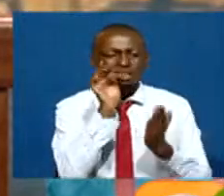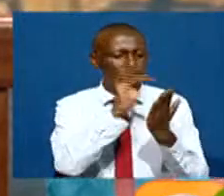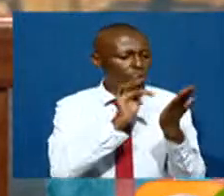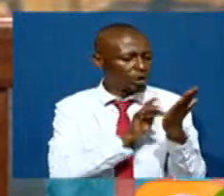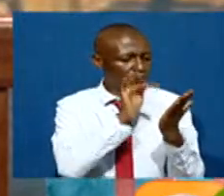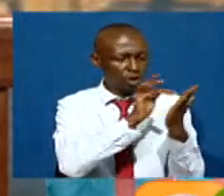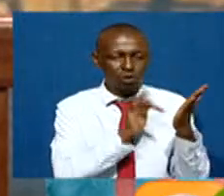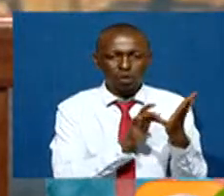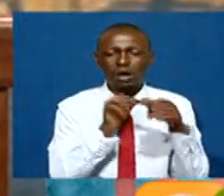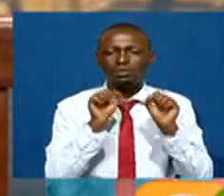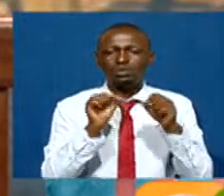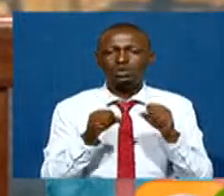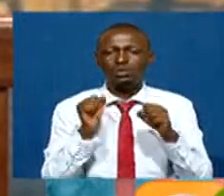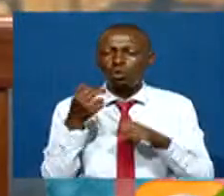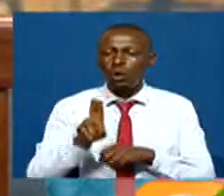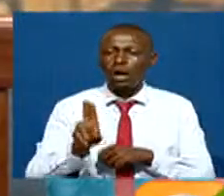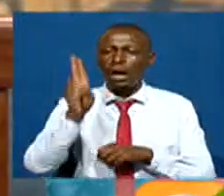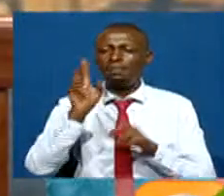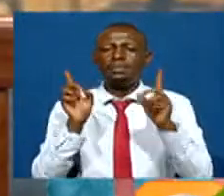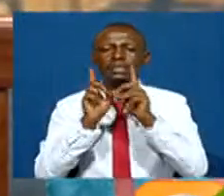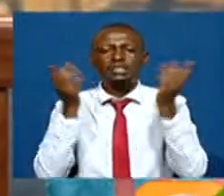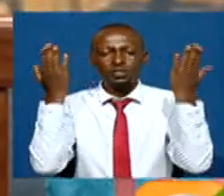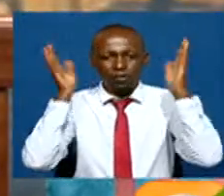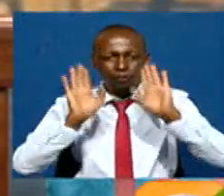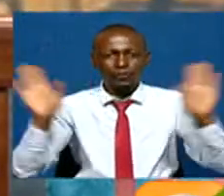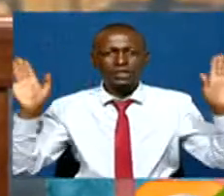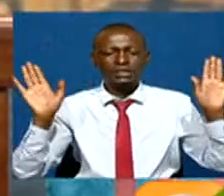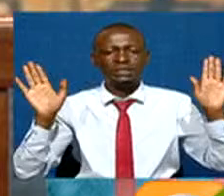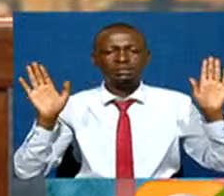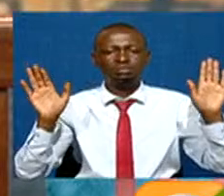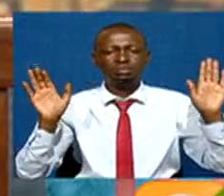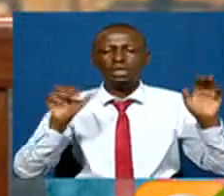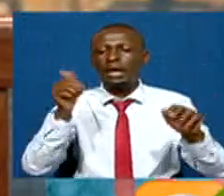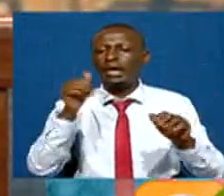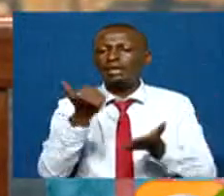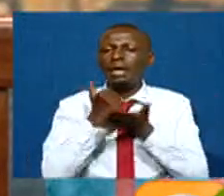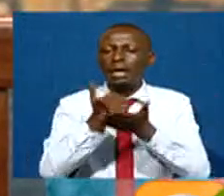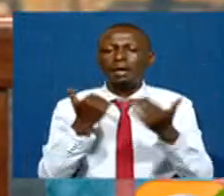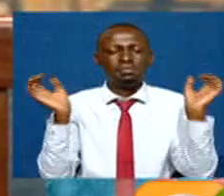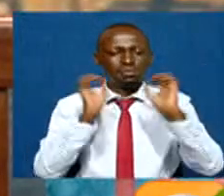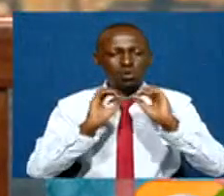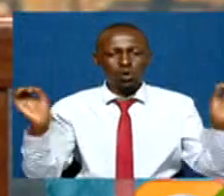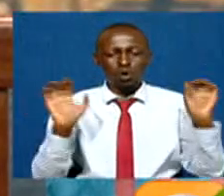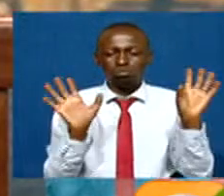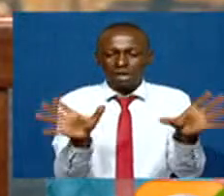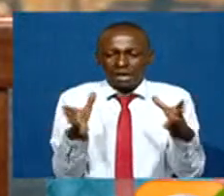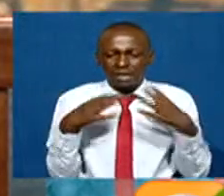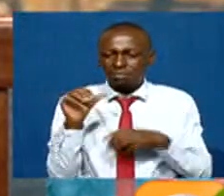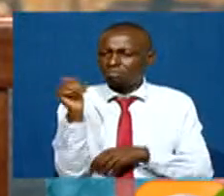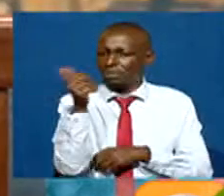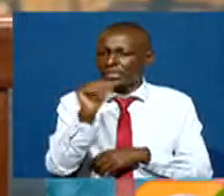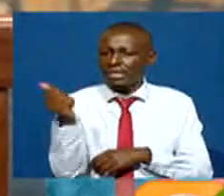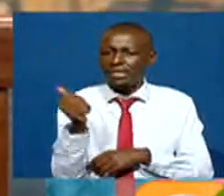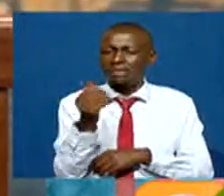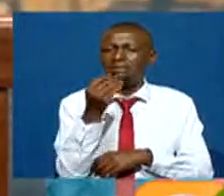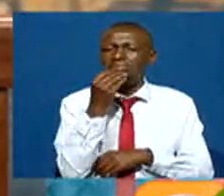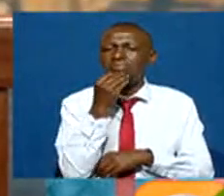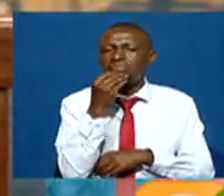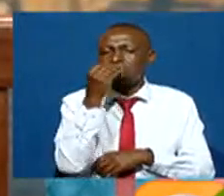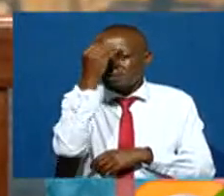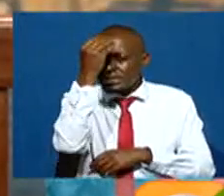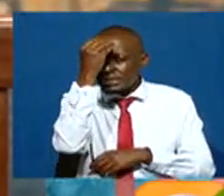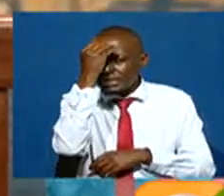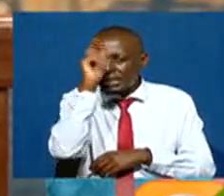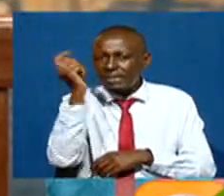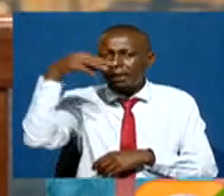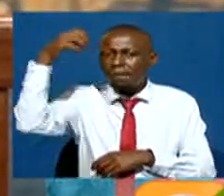will update your meter. And again, you do not need anybody to assist you. Do not accept anyone masquerading or rather representing